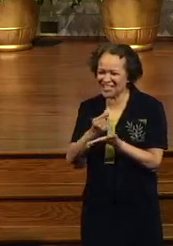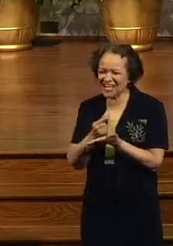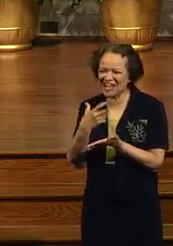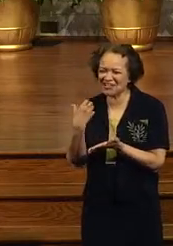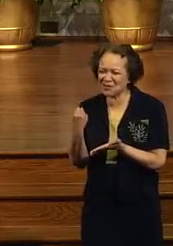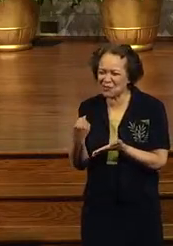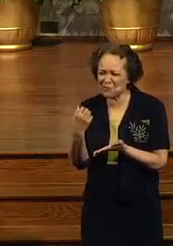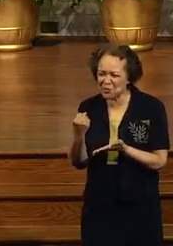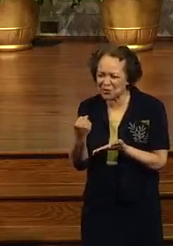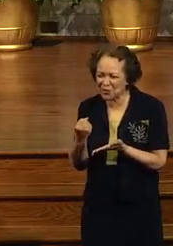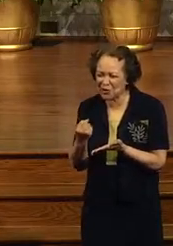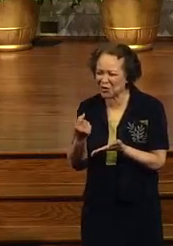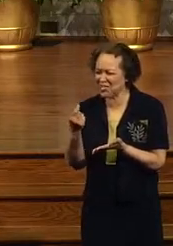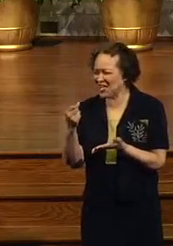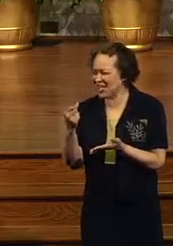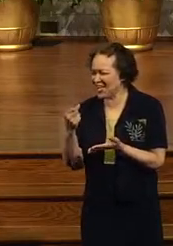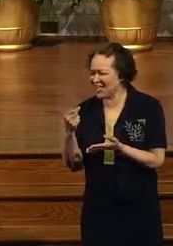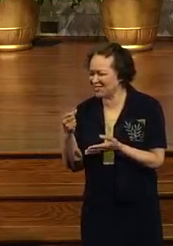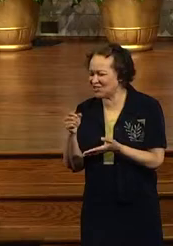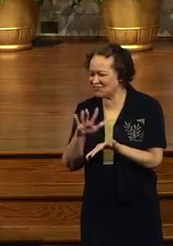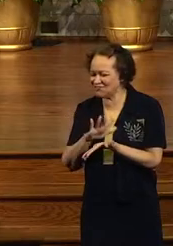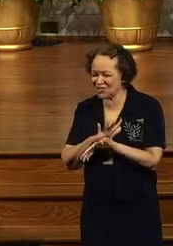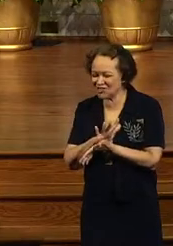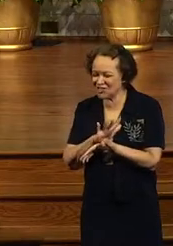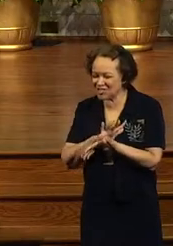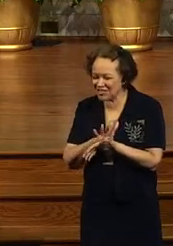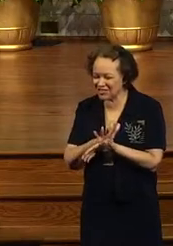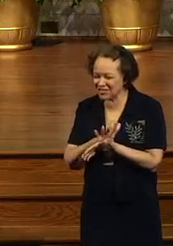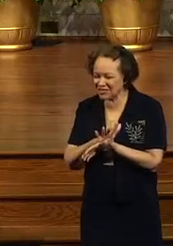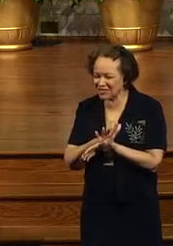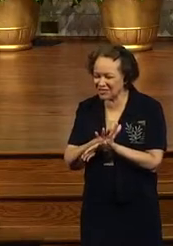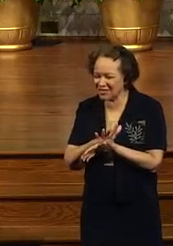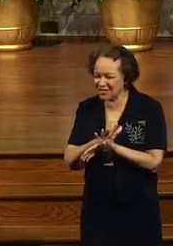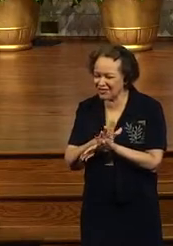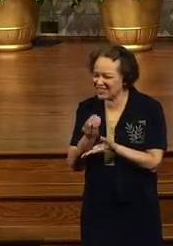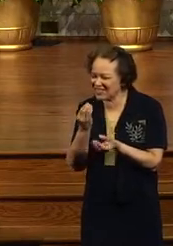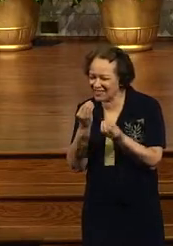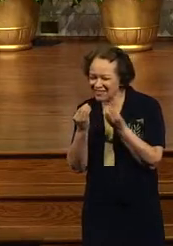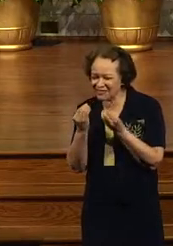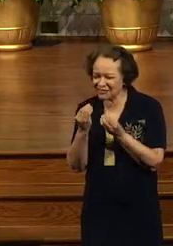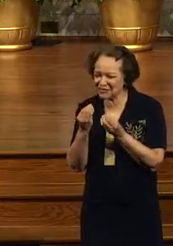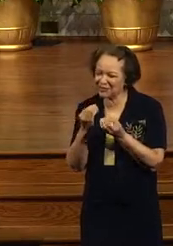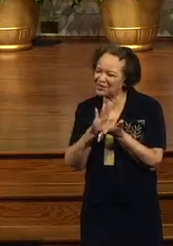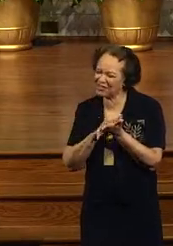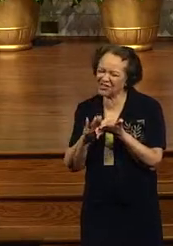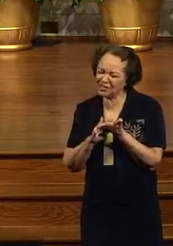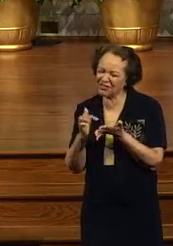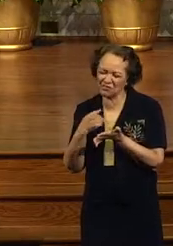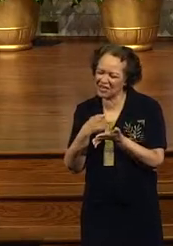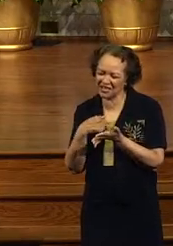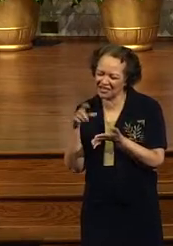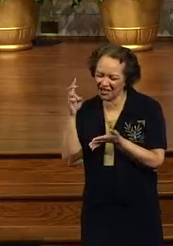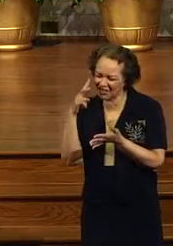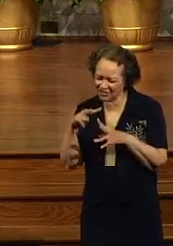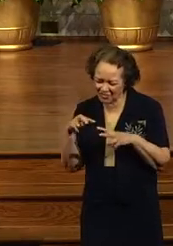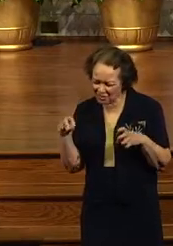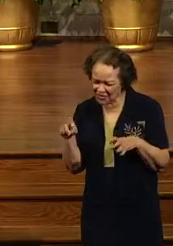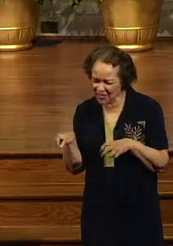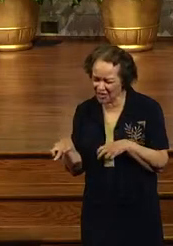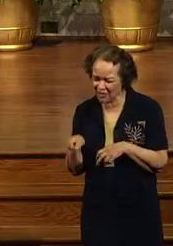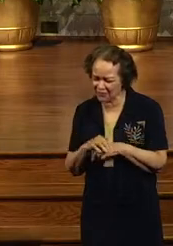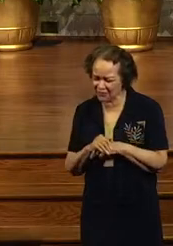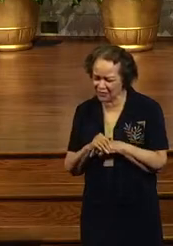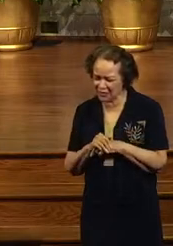and the pounds of butter and cheese that's consumed. Please forgive me. I'm sorry. There